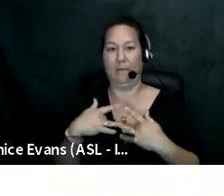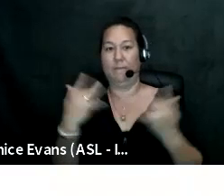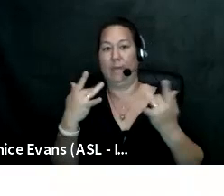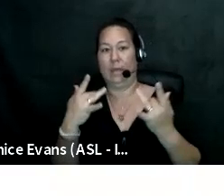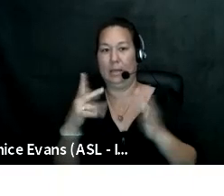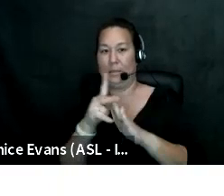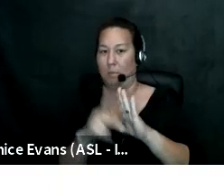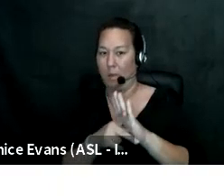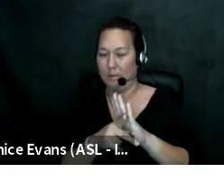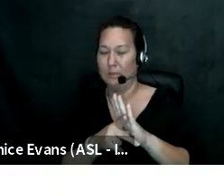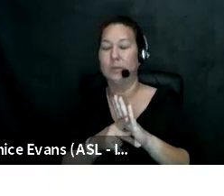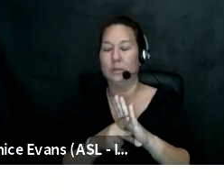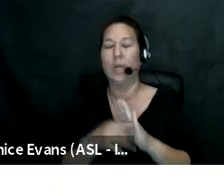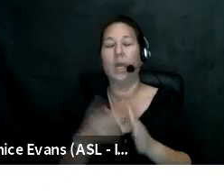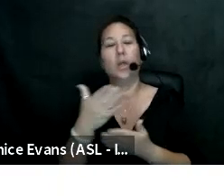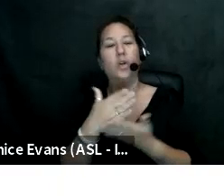are some